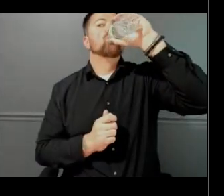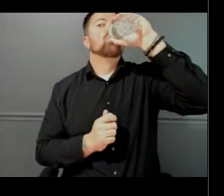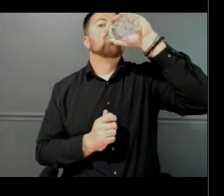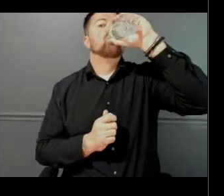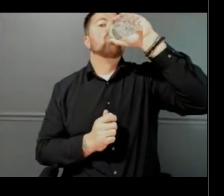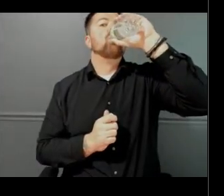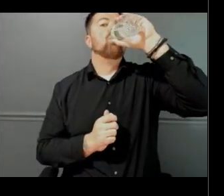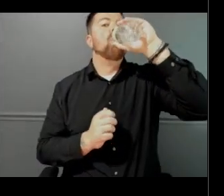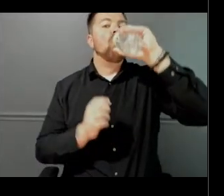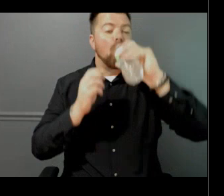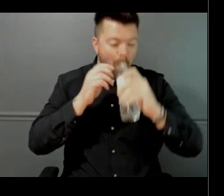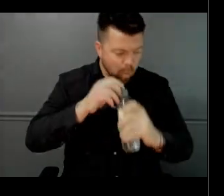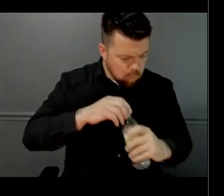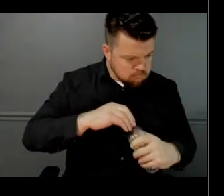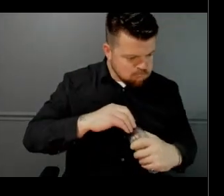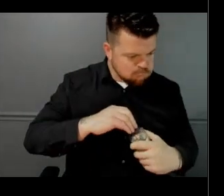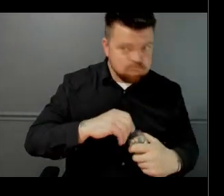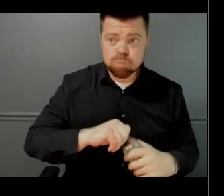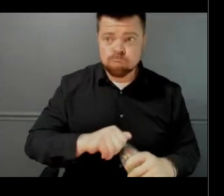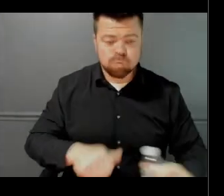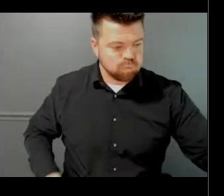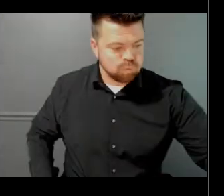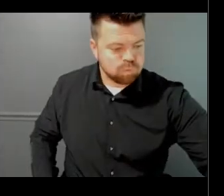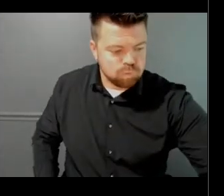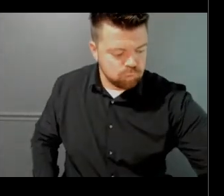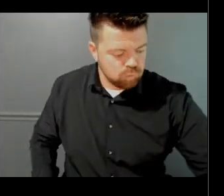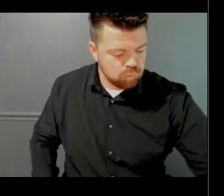I'm going to give a few more moments to get your selections in.